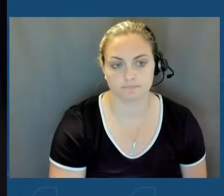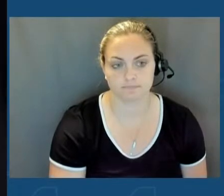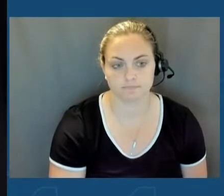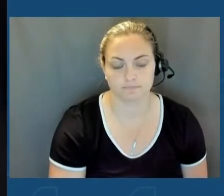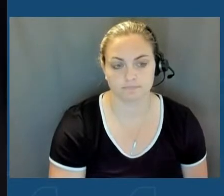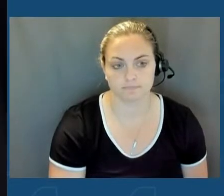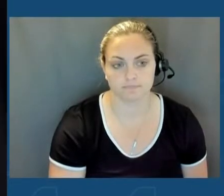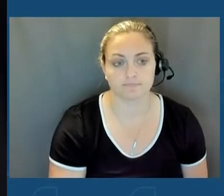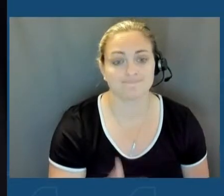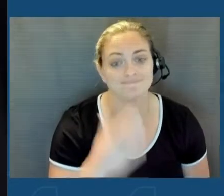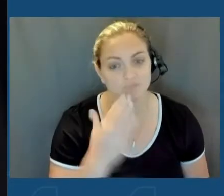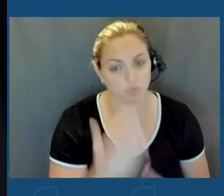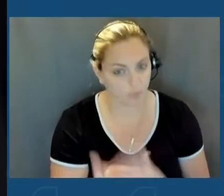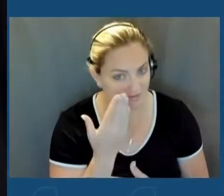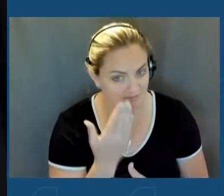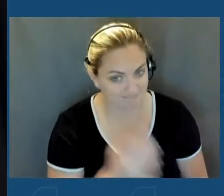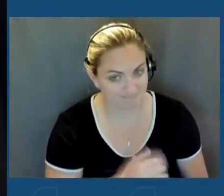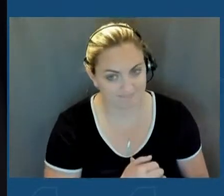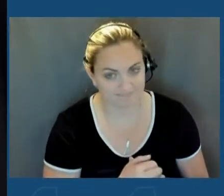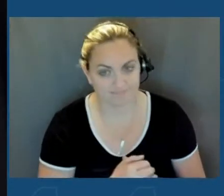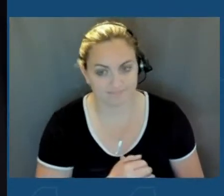Good morning.